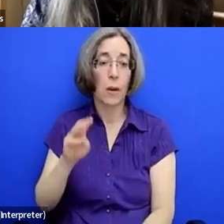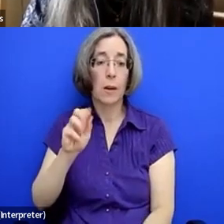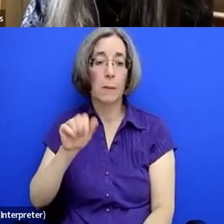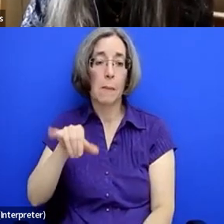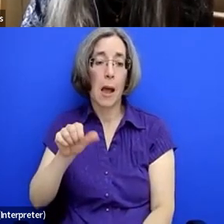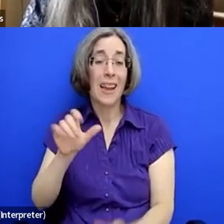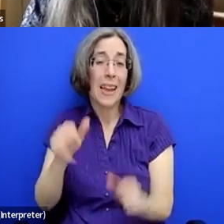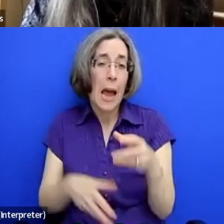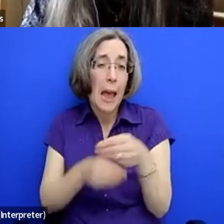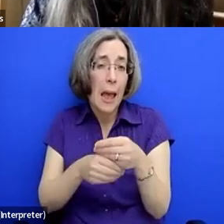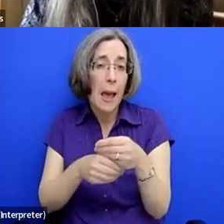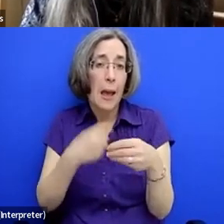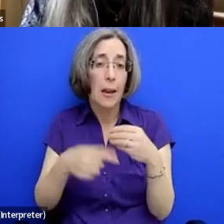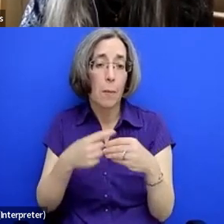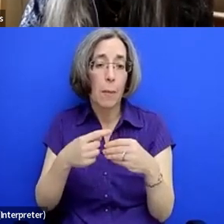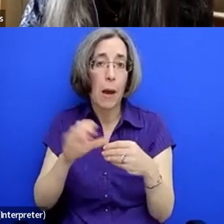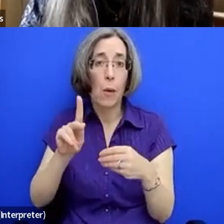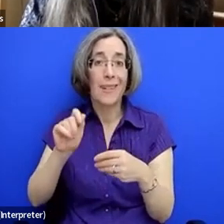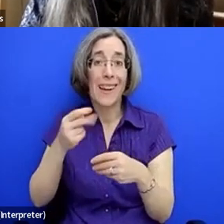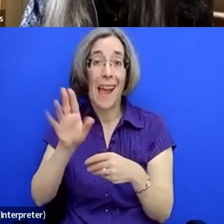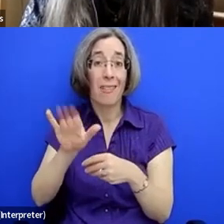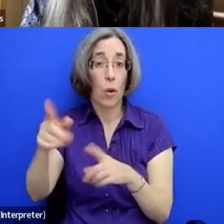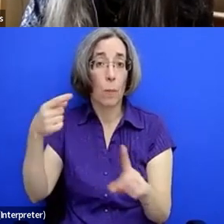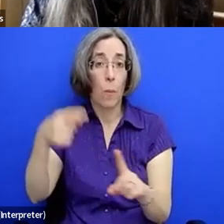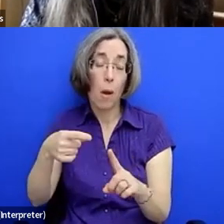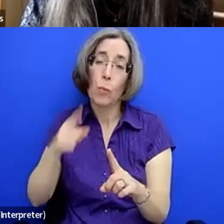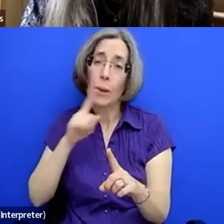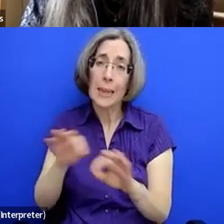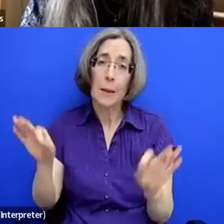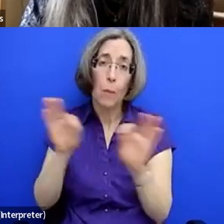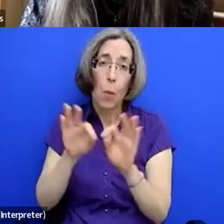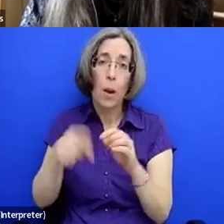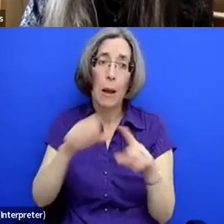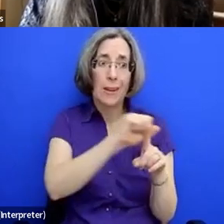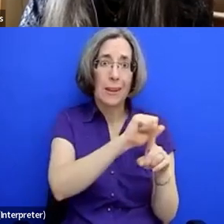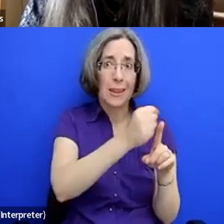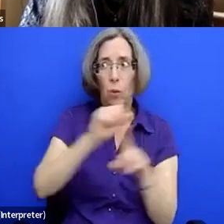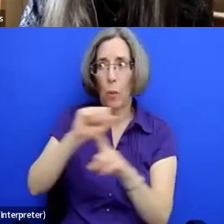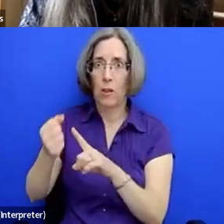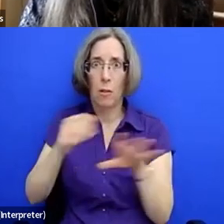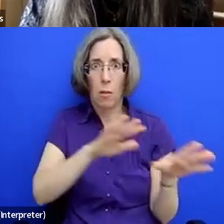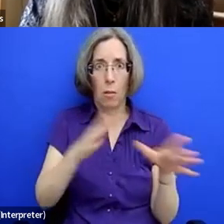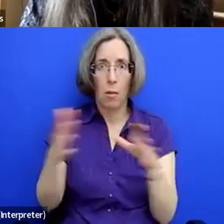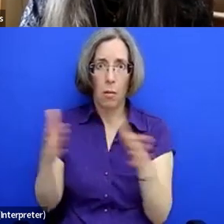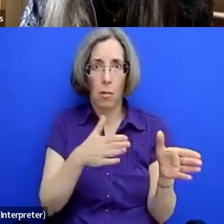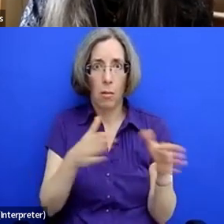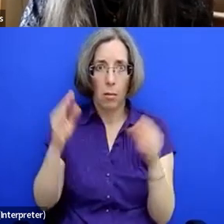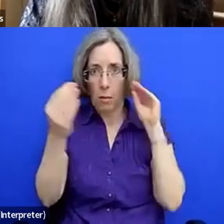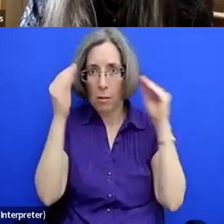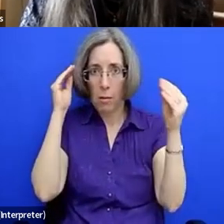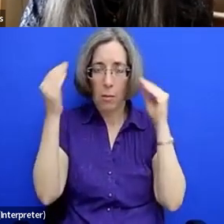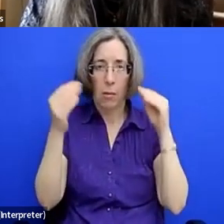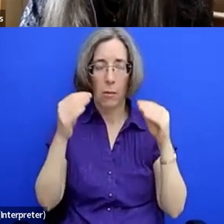may, just about Kathy's point, which I think is really important, you know, situational experiences of identity and what do we sort